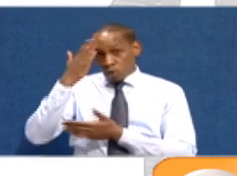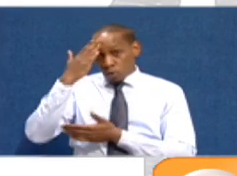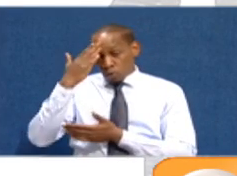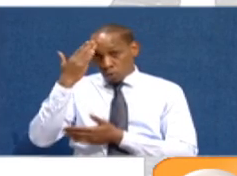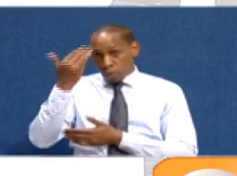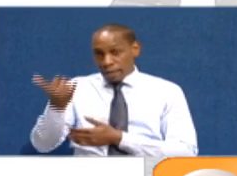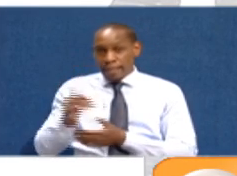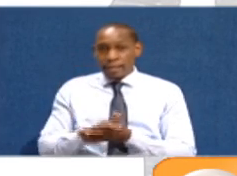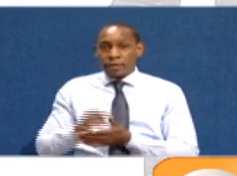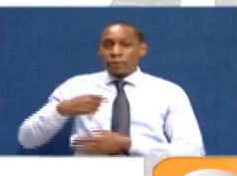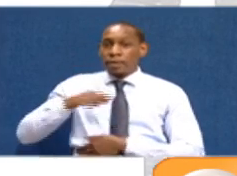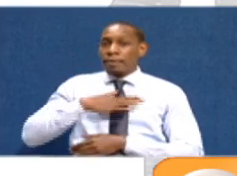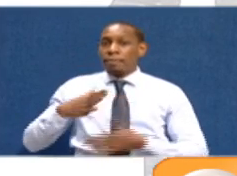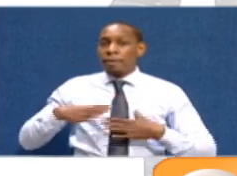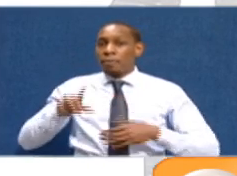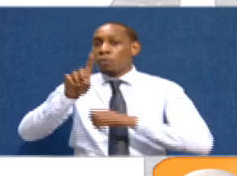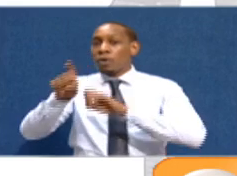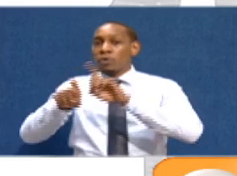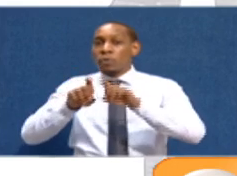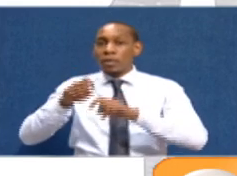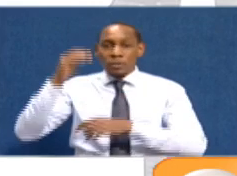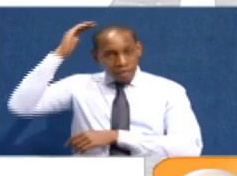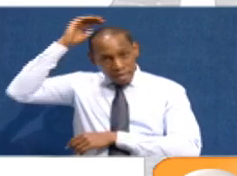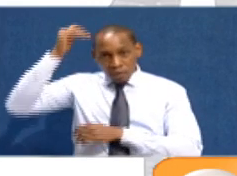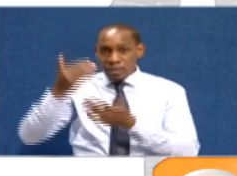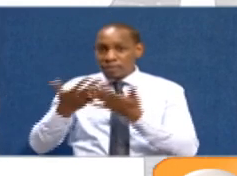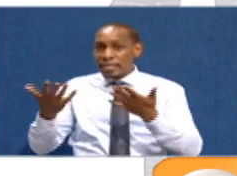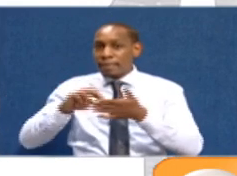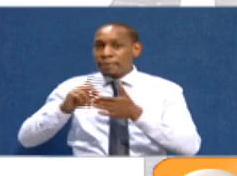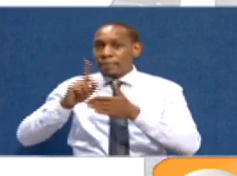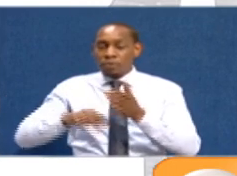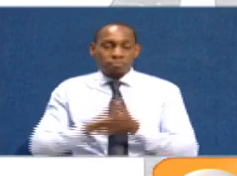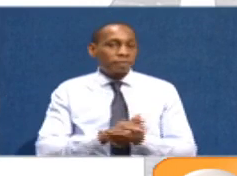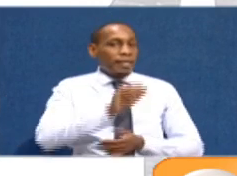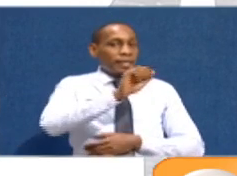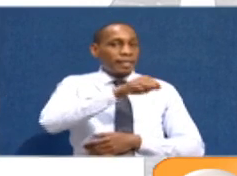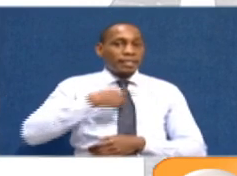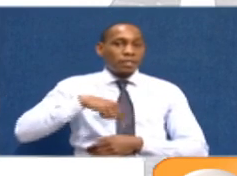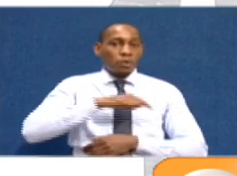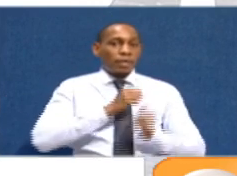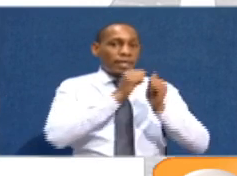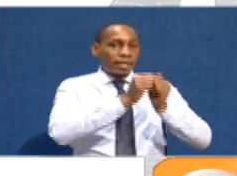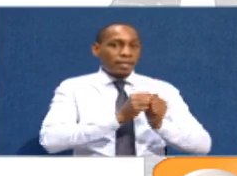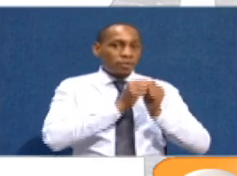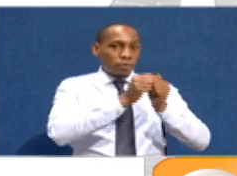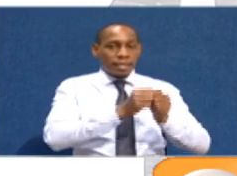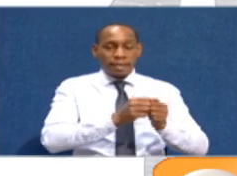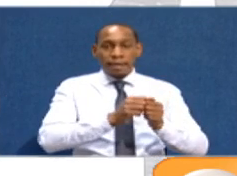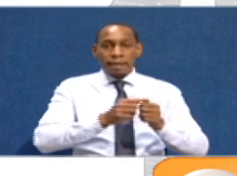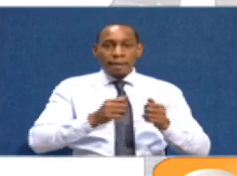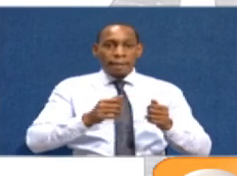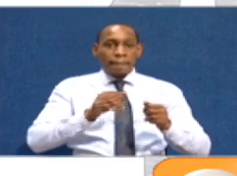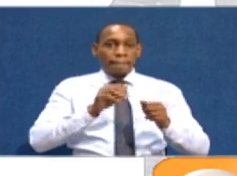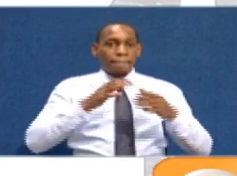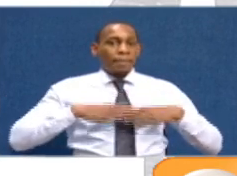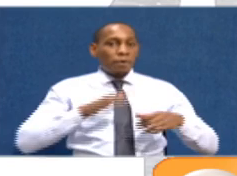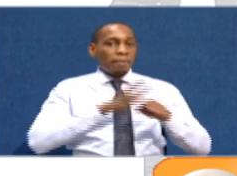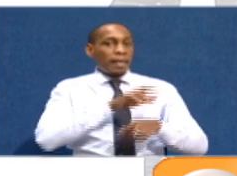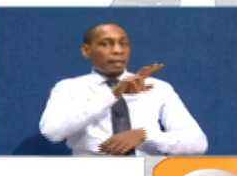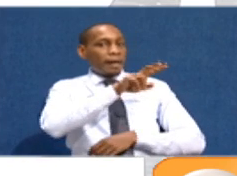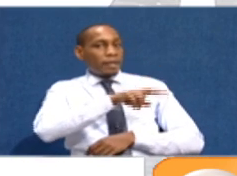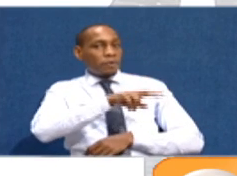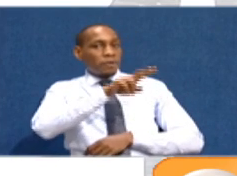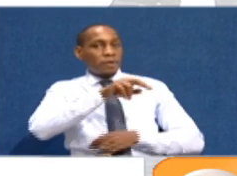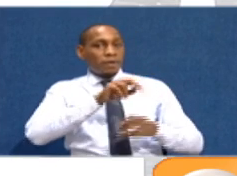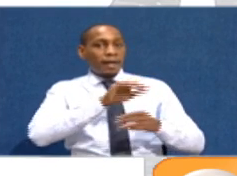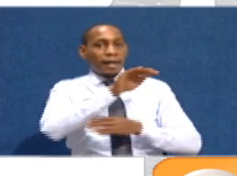know why. We're the ones who question, what's this Aquarino stuff? Yeah, I mean, when we're together, I see that a lot of people stare at us and they'll ask what